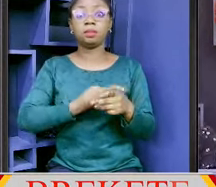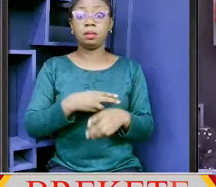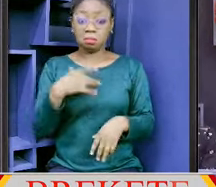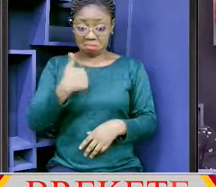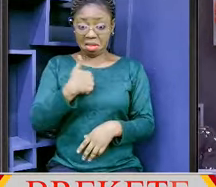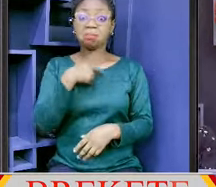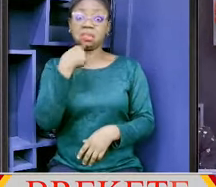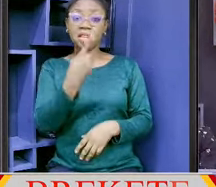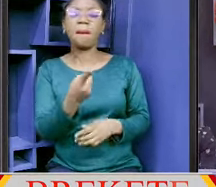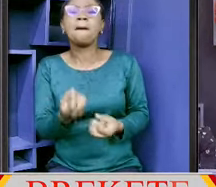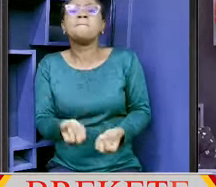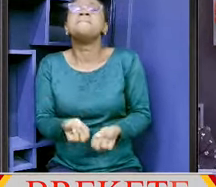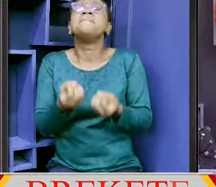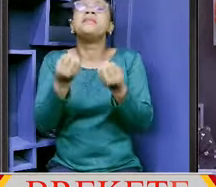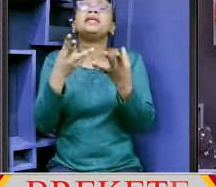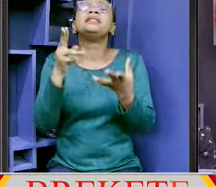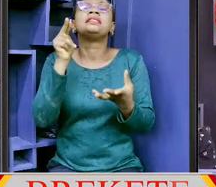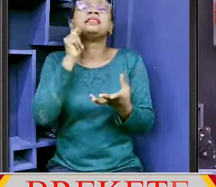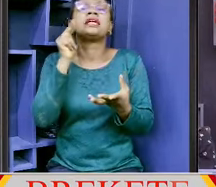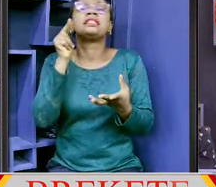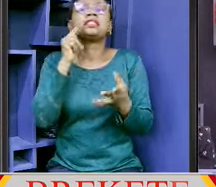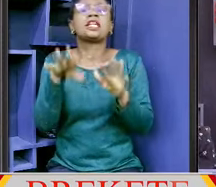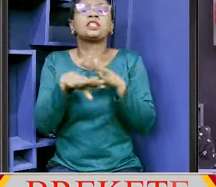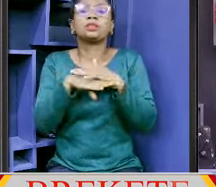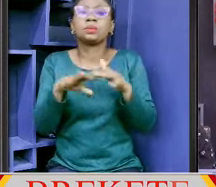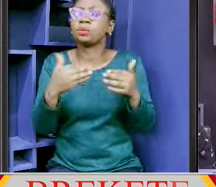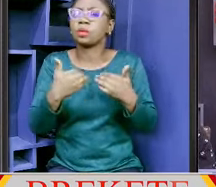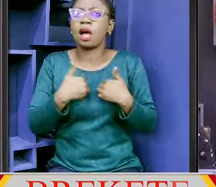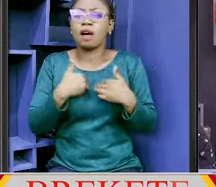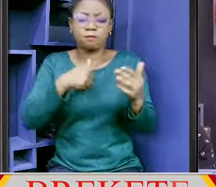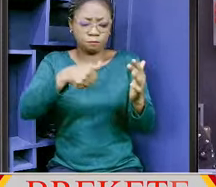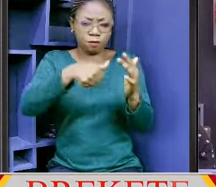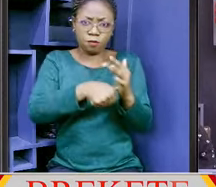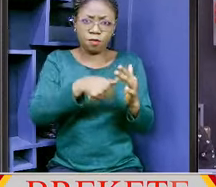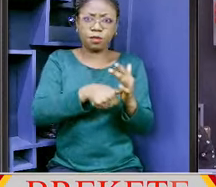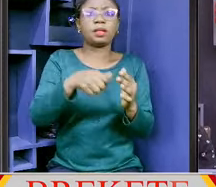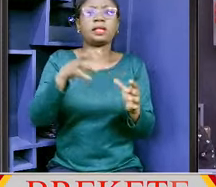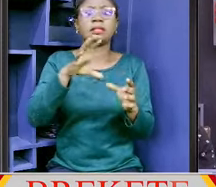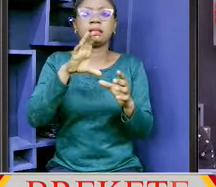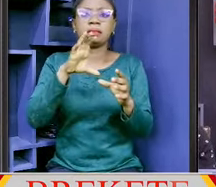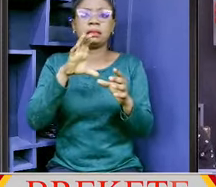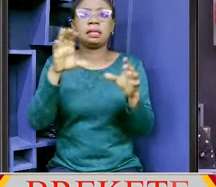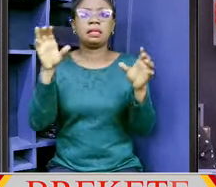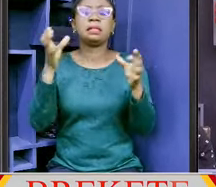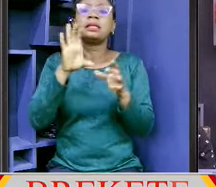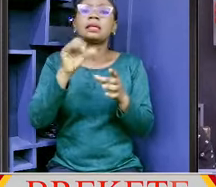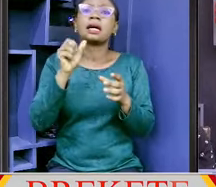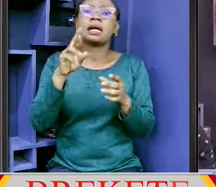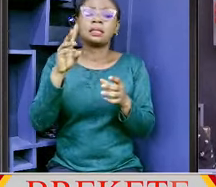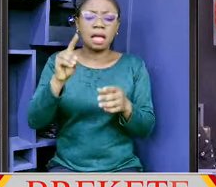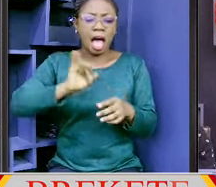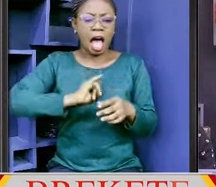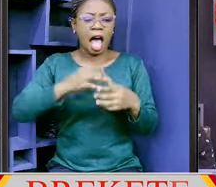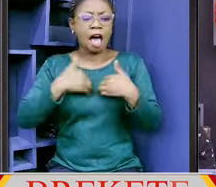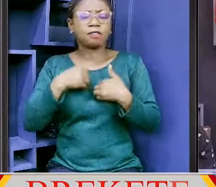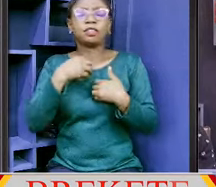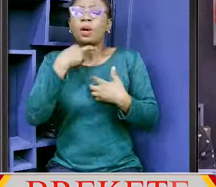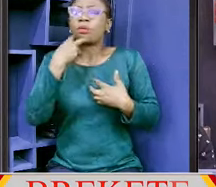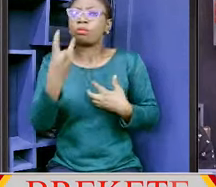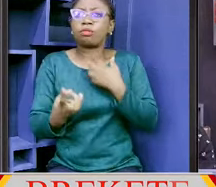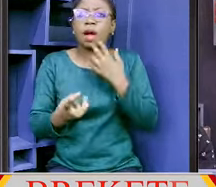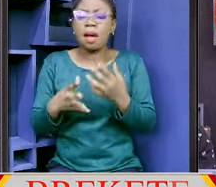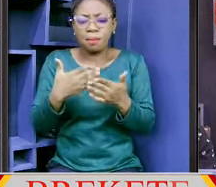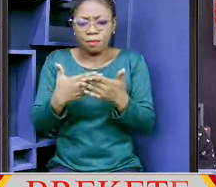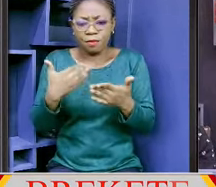card. It took me 6 years to get my own voters card. I had to even cry on air before